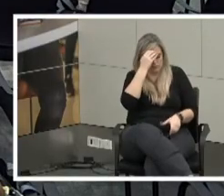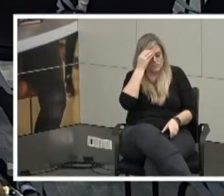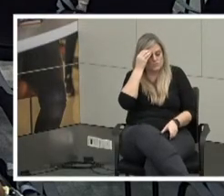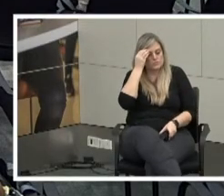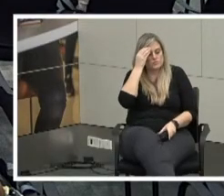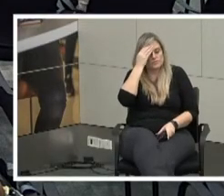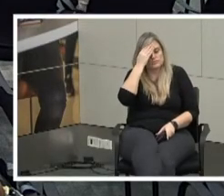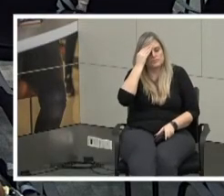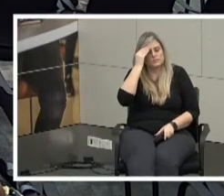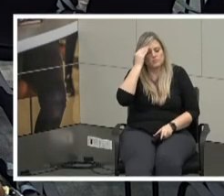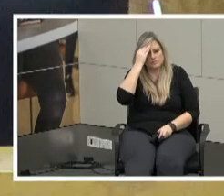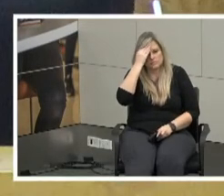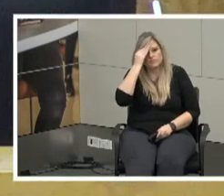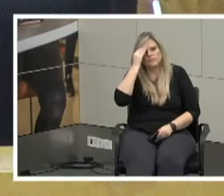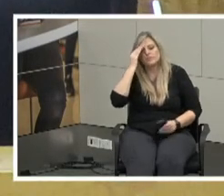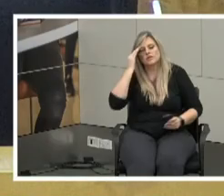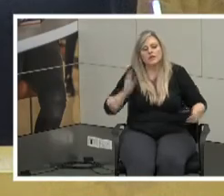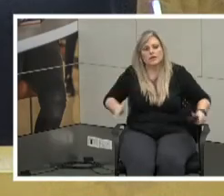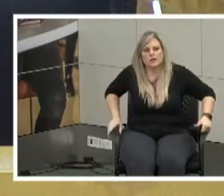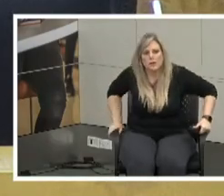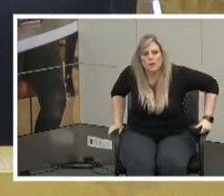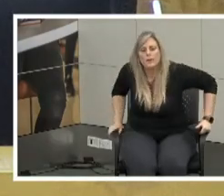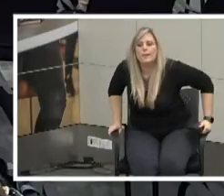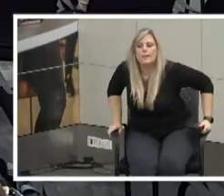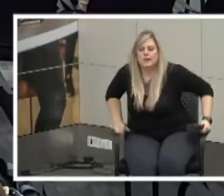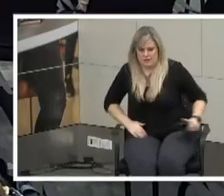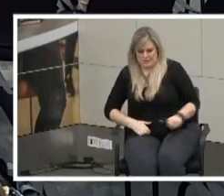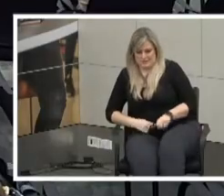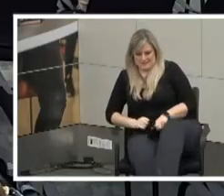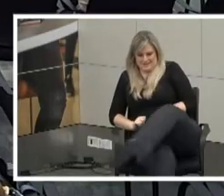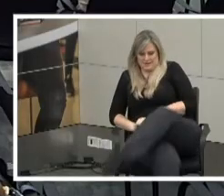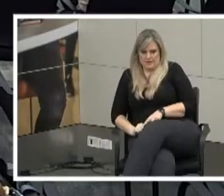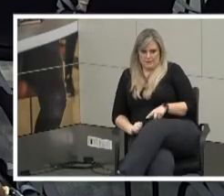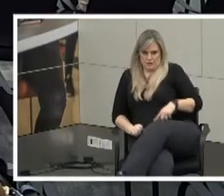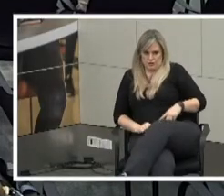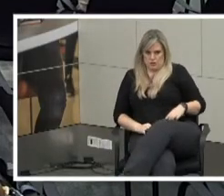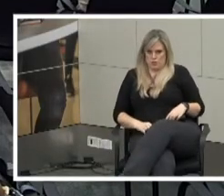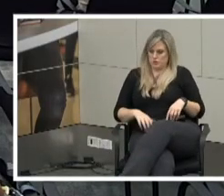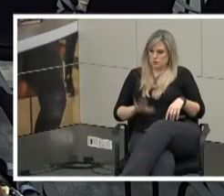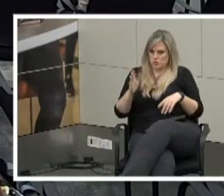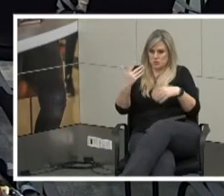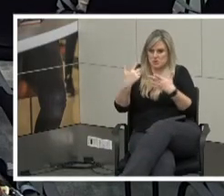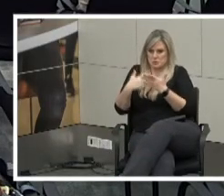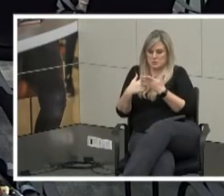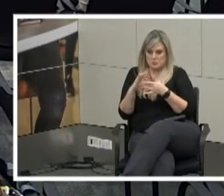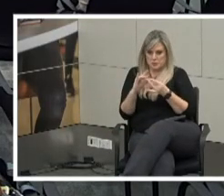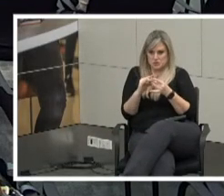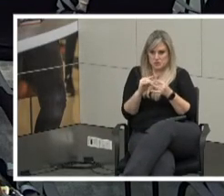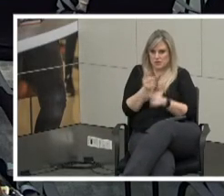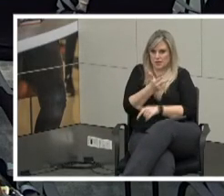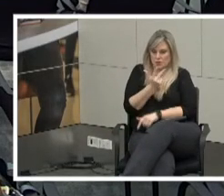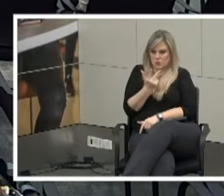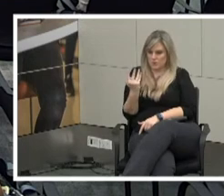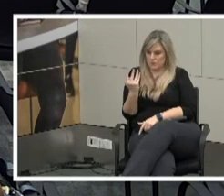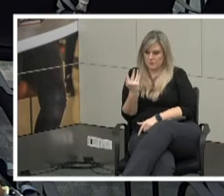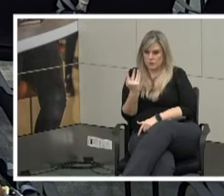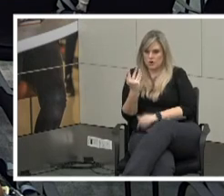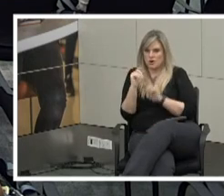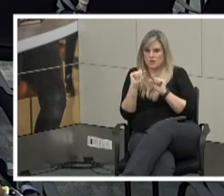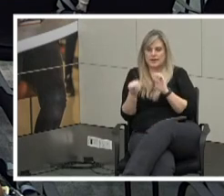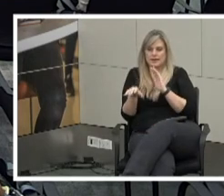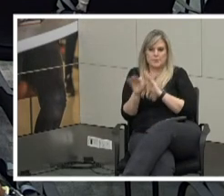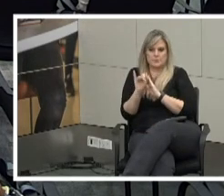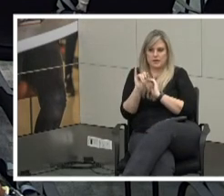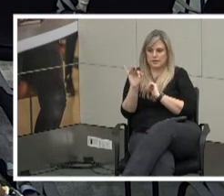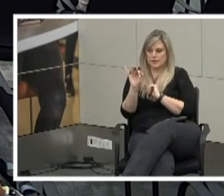them I'm not you you want to talk about the the three or four that we're allowing them to choose if they don't have it